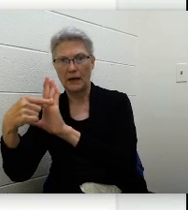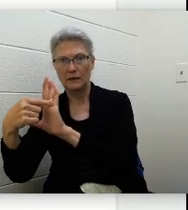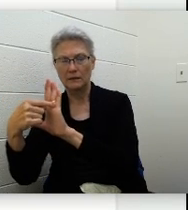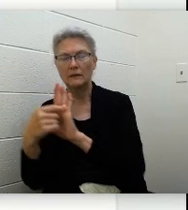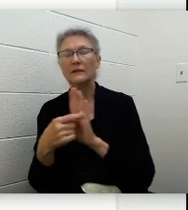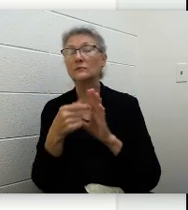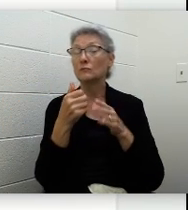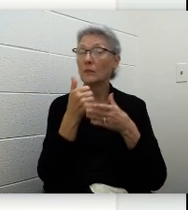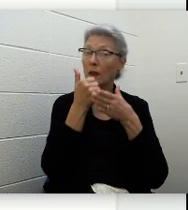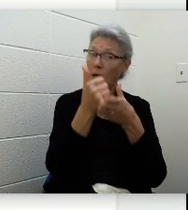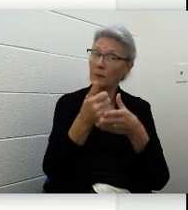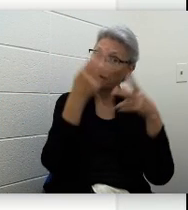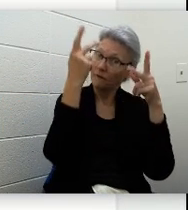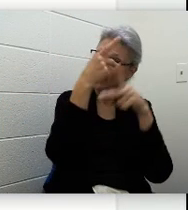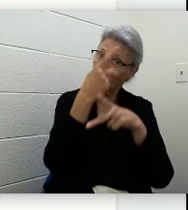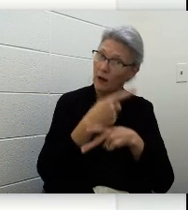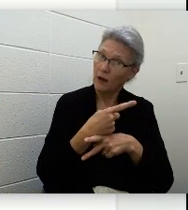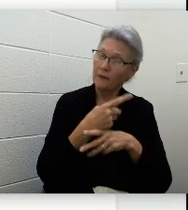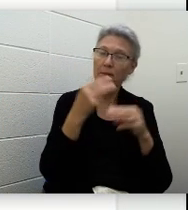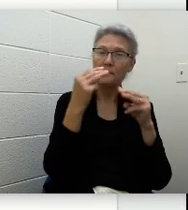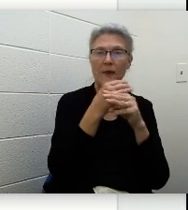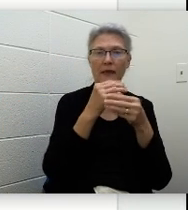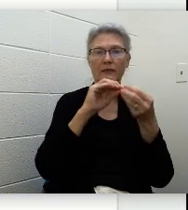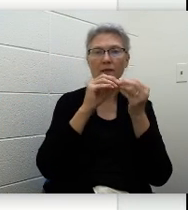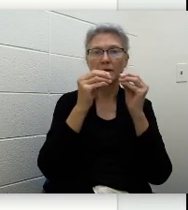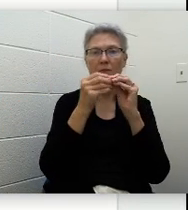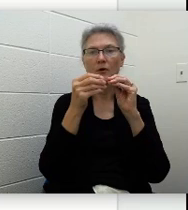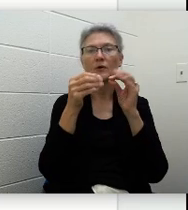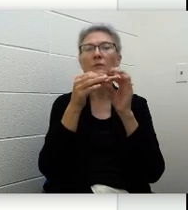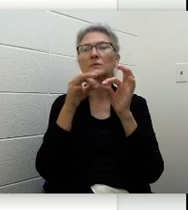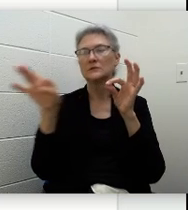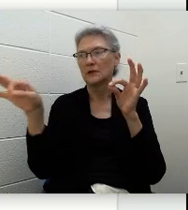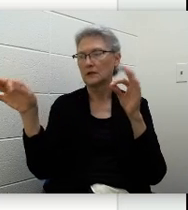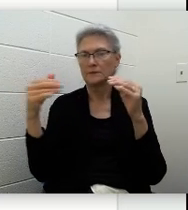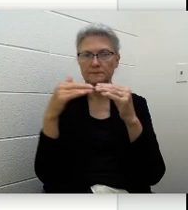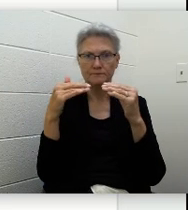this math equation. We want you to use what you feel